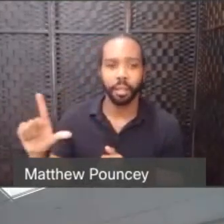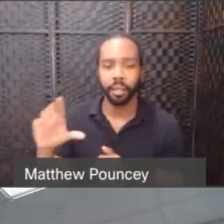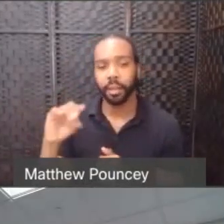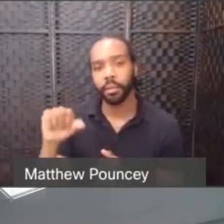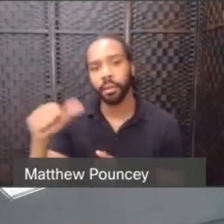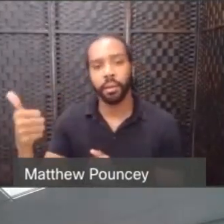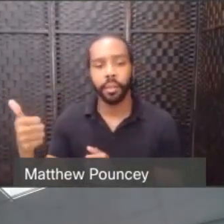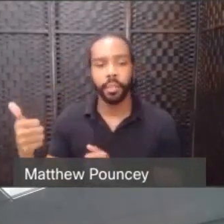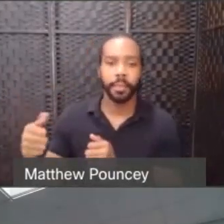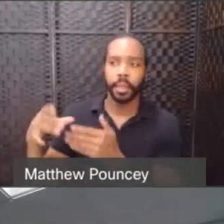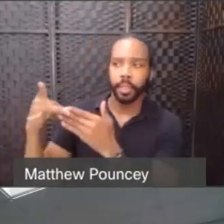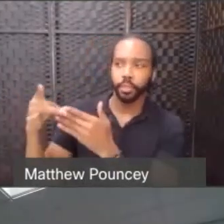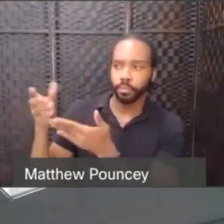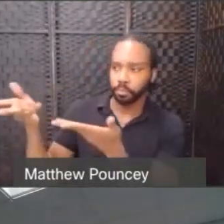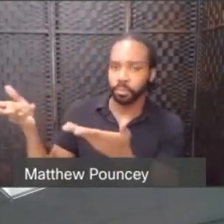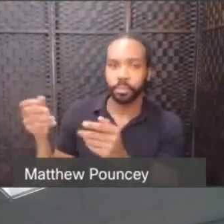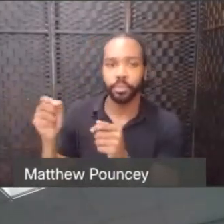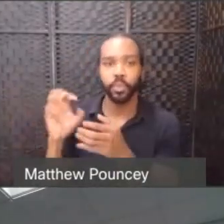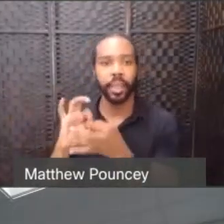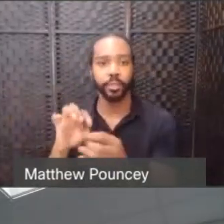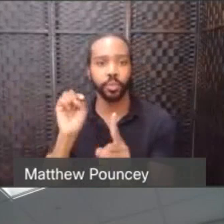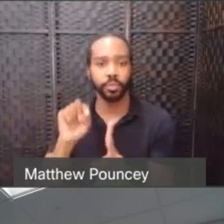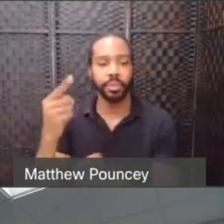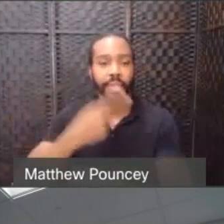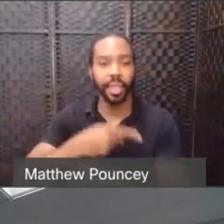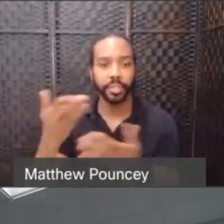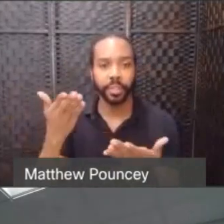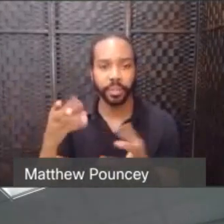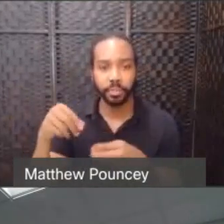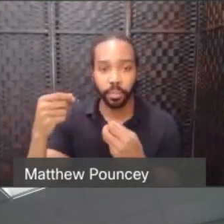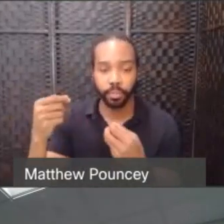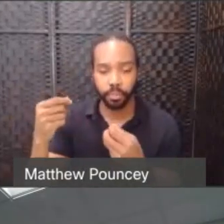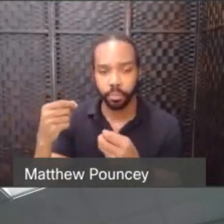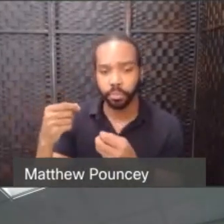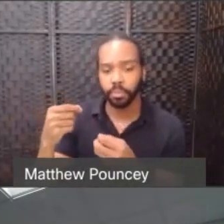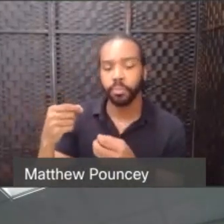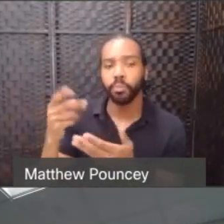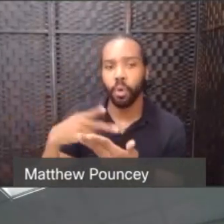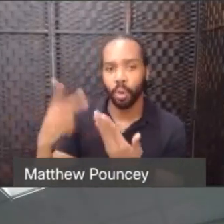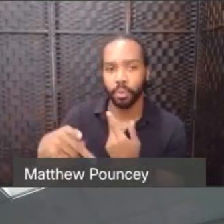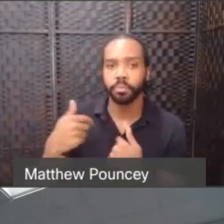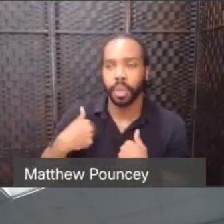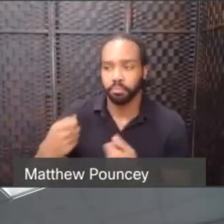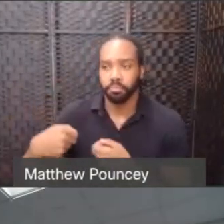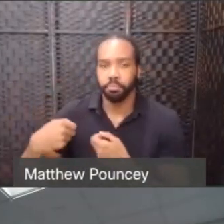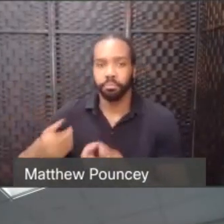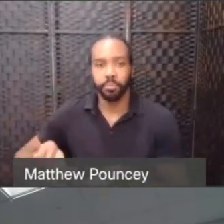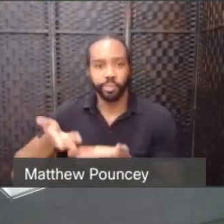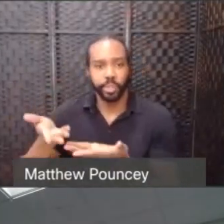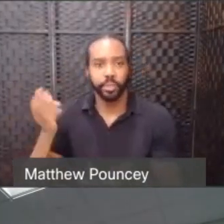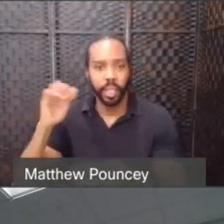leadership for these day service programs, and offered to collaborate with them in development of their